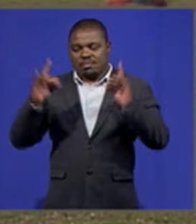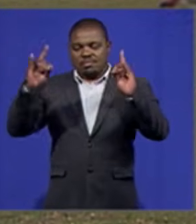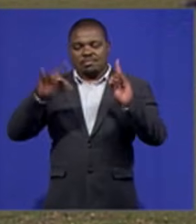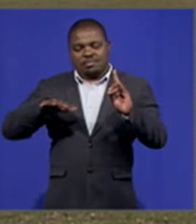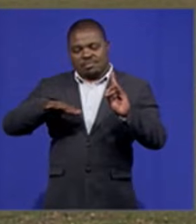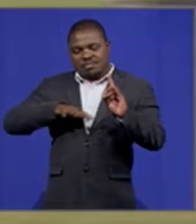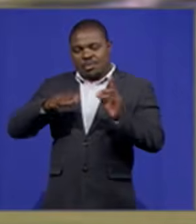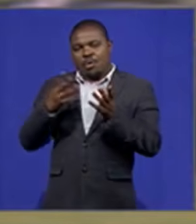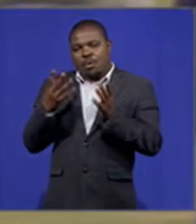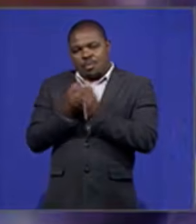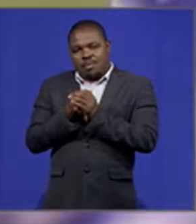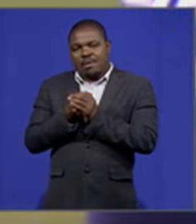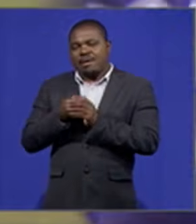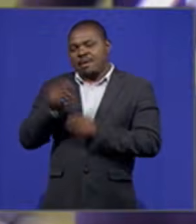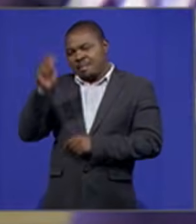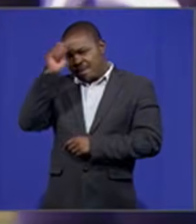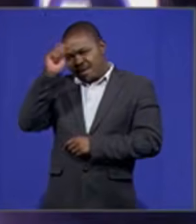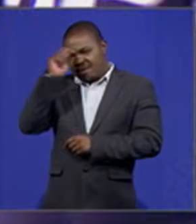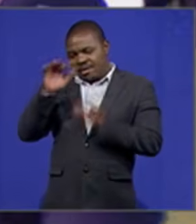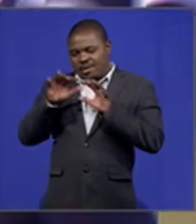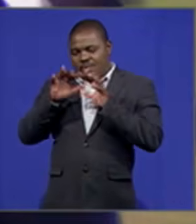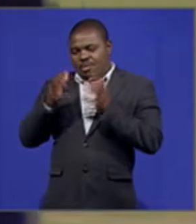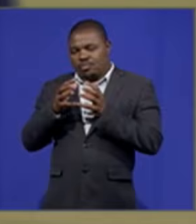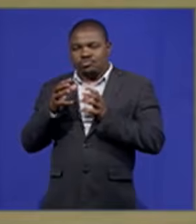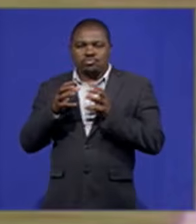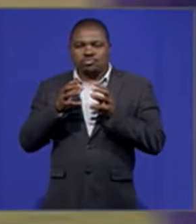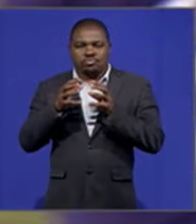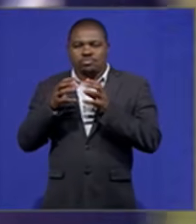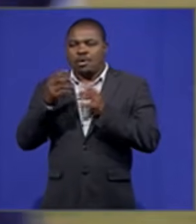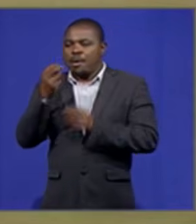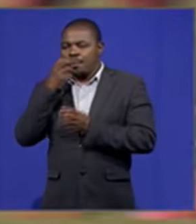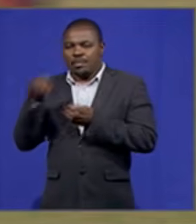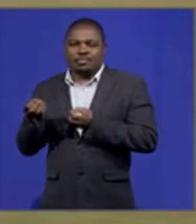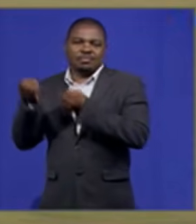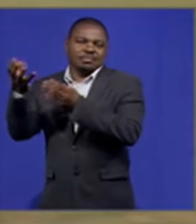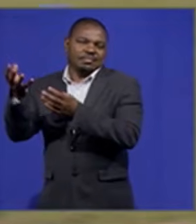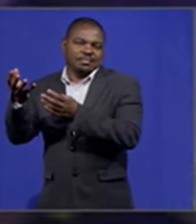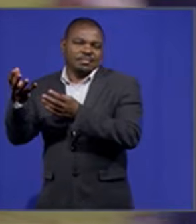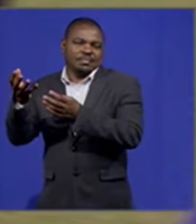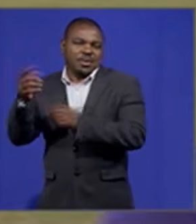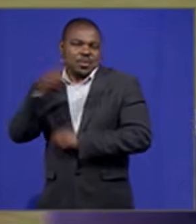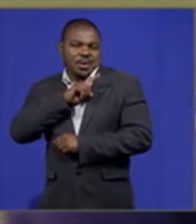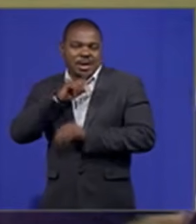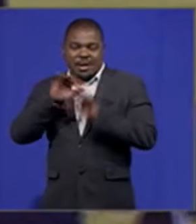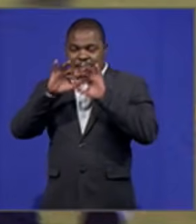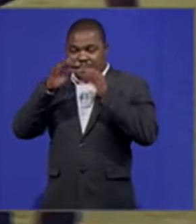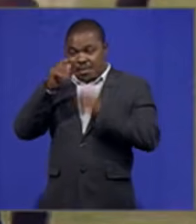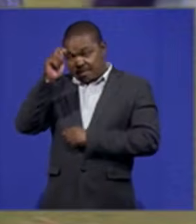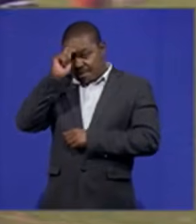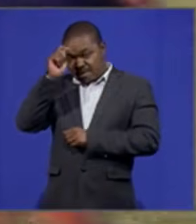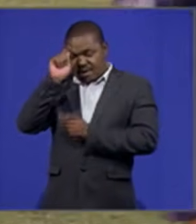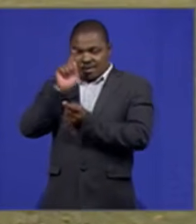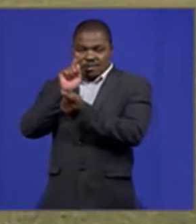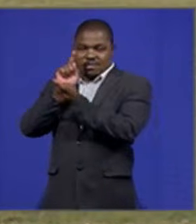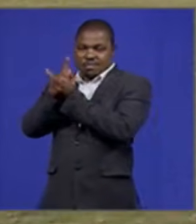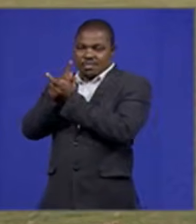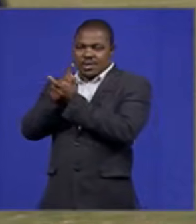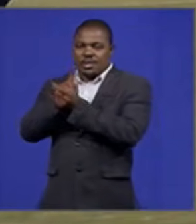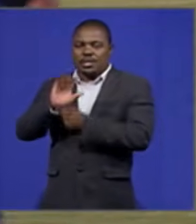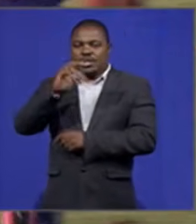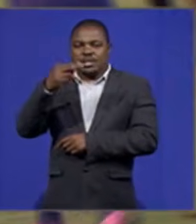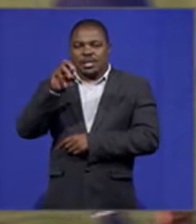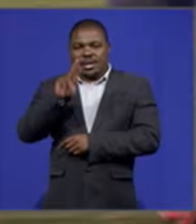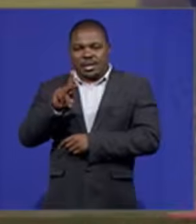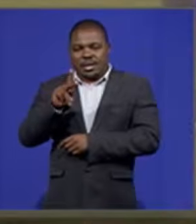le Bafana a tshwere bolo ho hisa ho balaodi ba papadi ha sehlopha sa Bafana se nkana le sa Czech Republic lebaleng